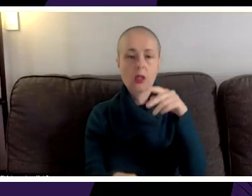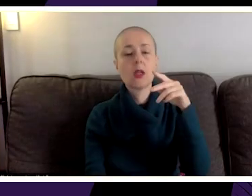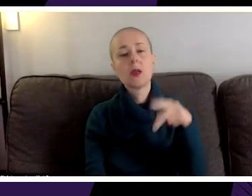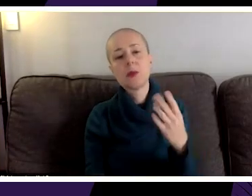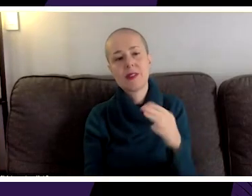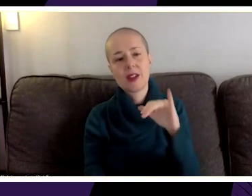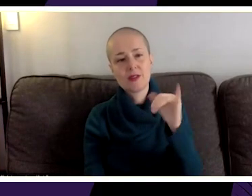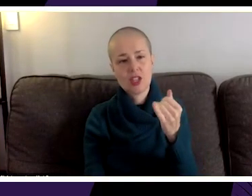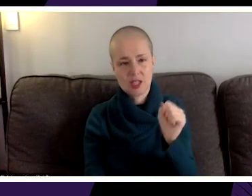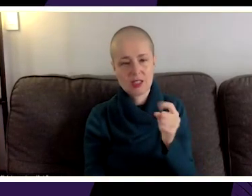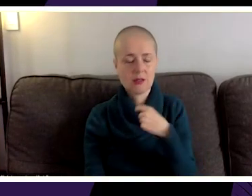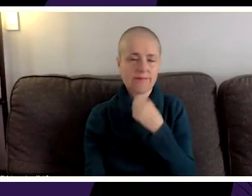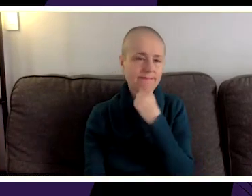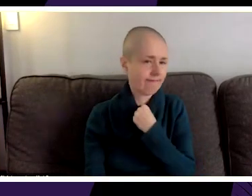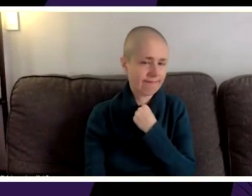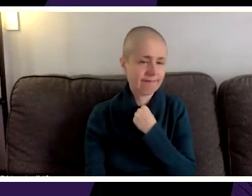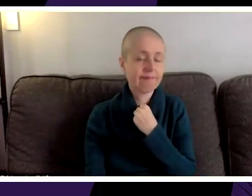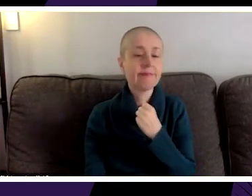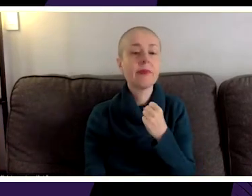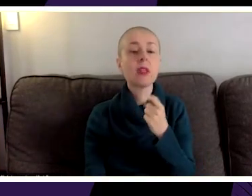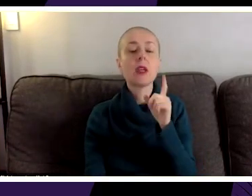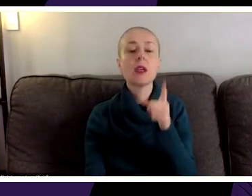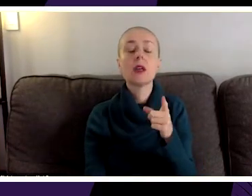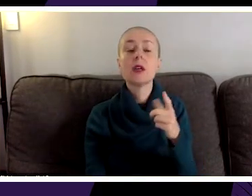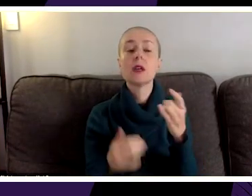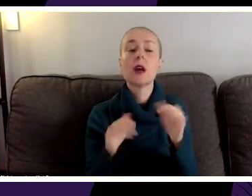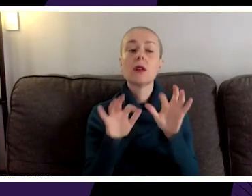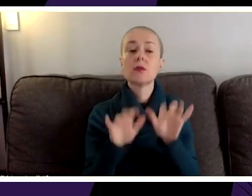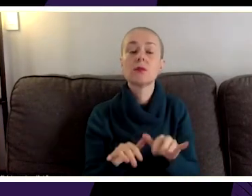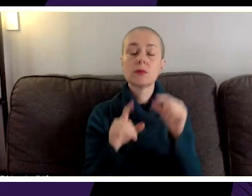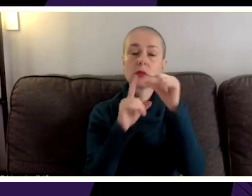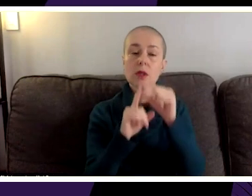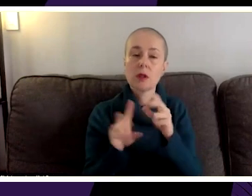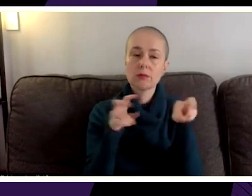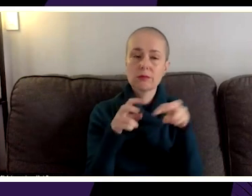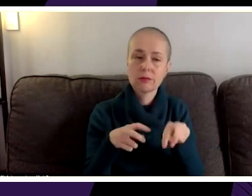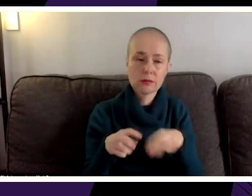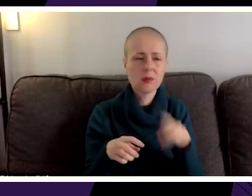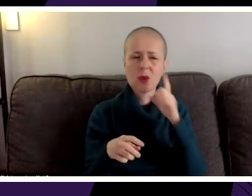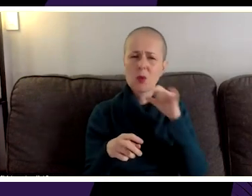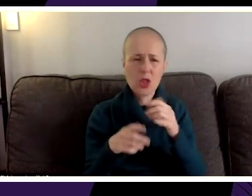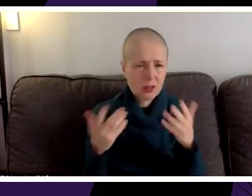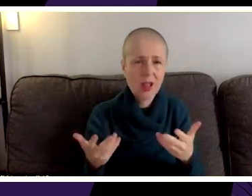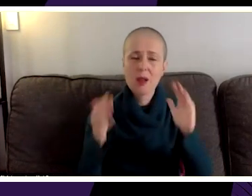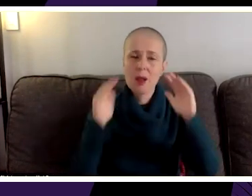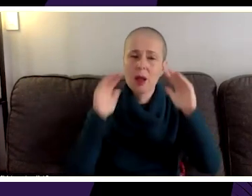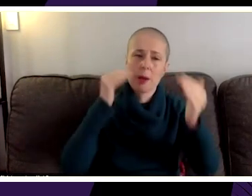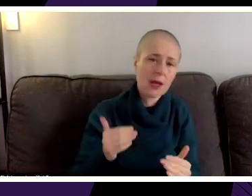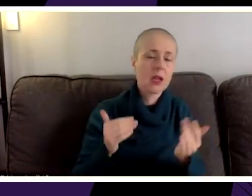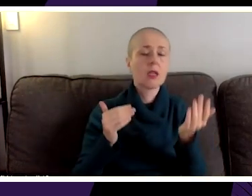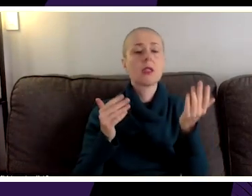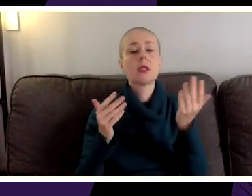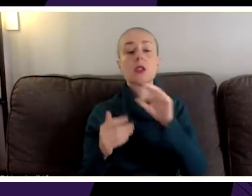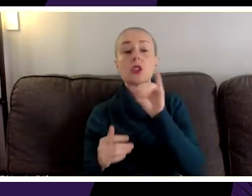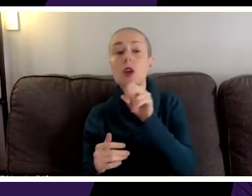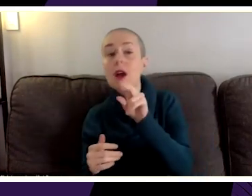heart. So we're doing this TypeScript migration, but what does that all mean? What's the difference between